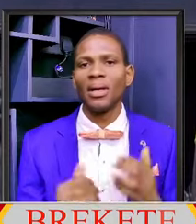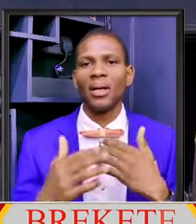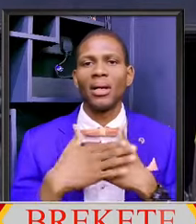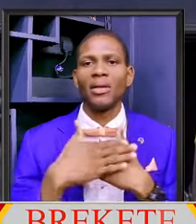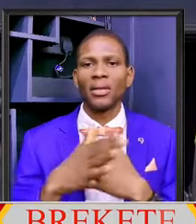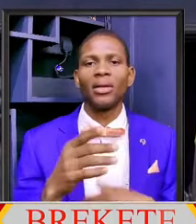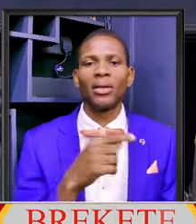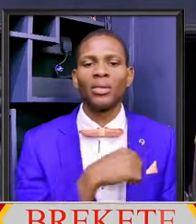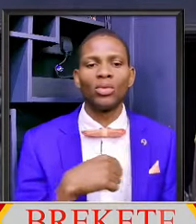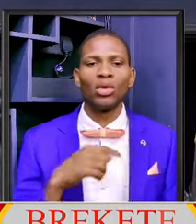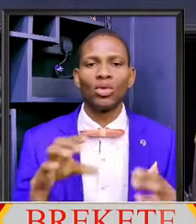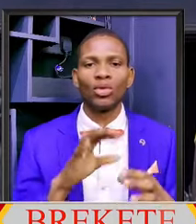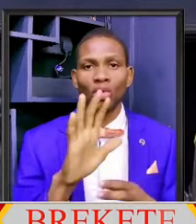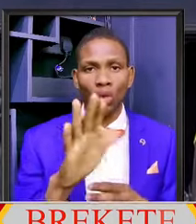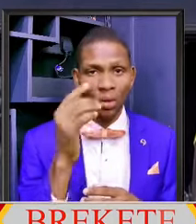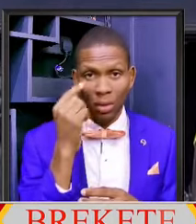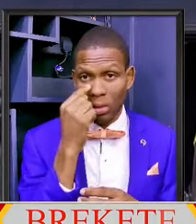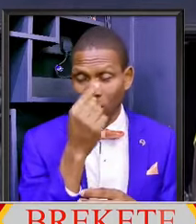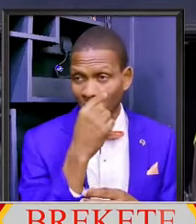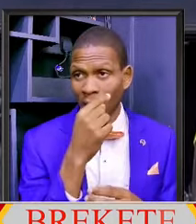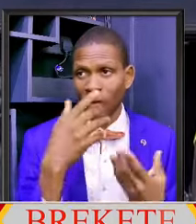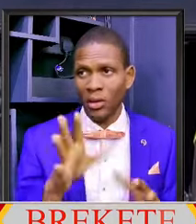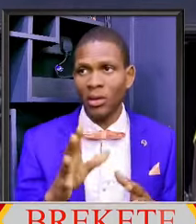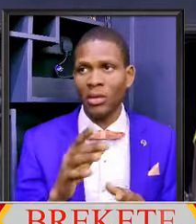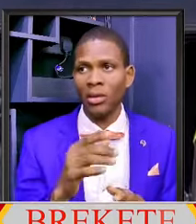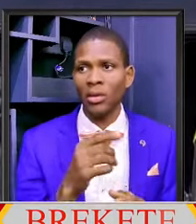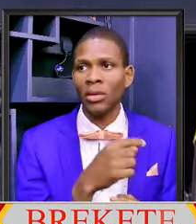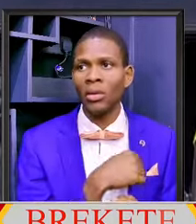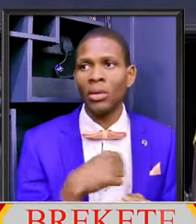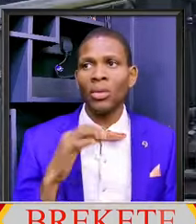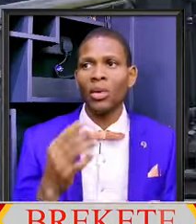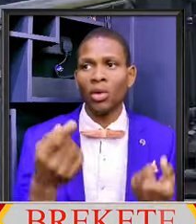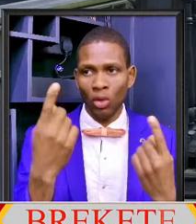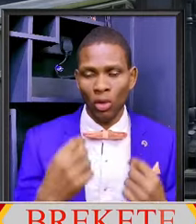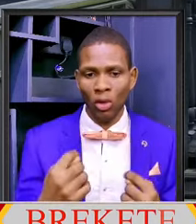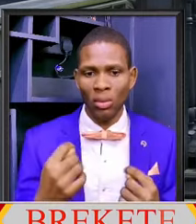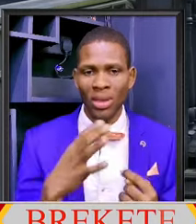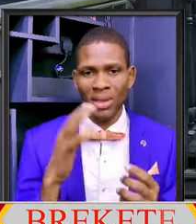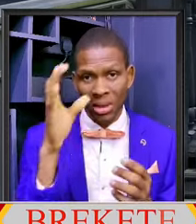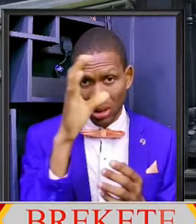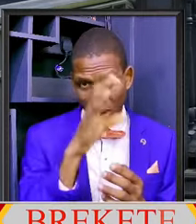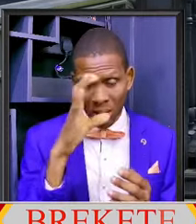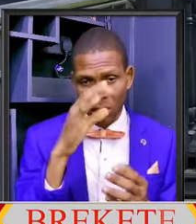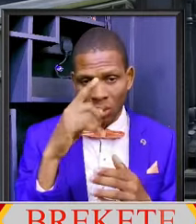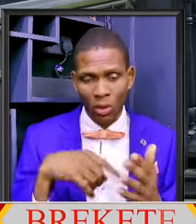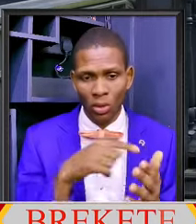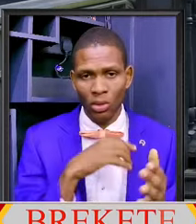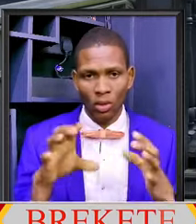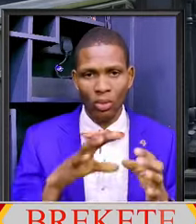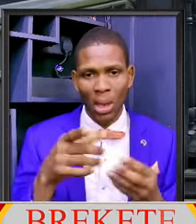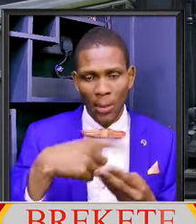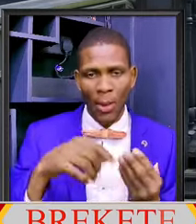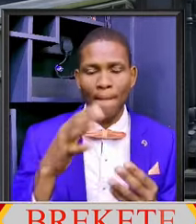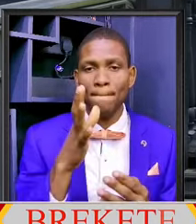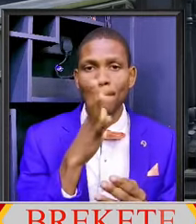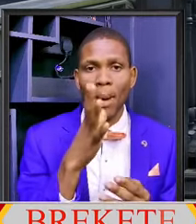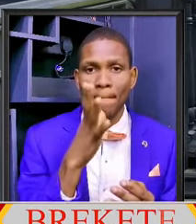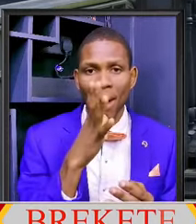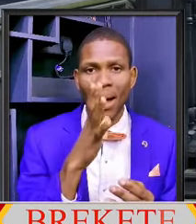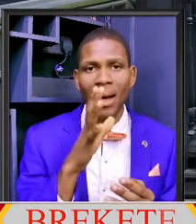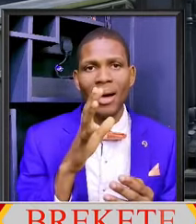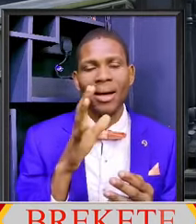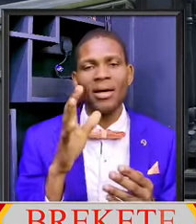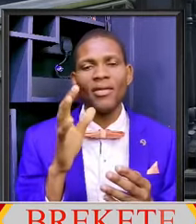after we do I finish, yes, sir. We go come check what we go do about Mama artificial leg. Okay, sir. You